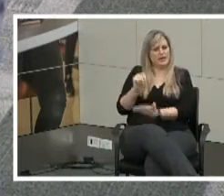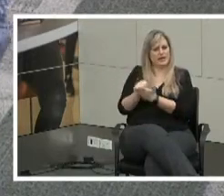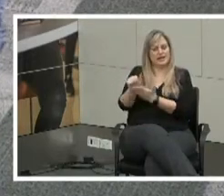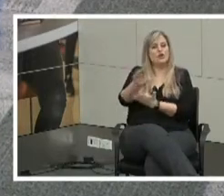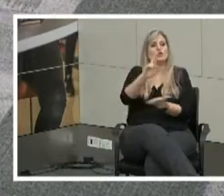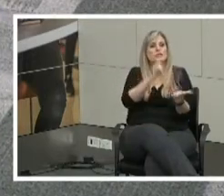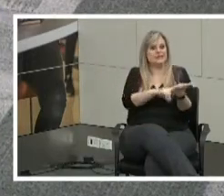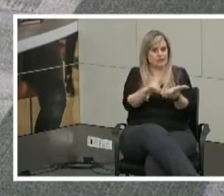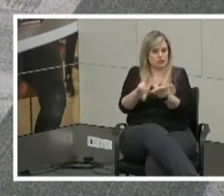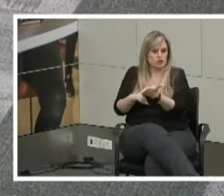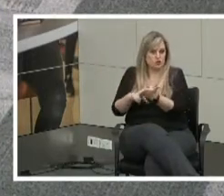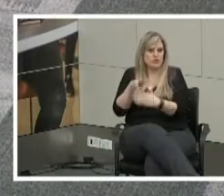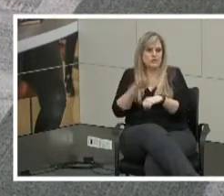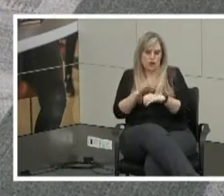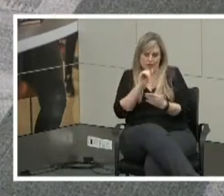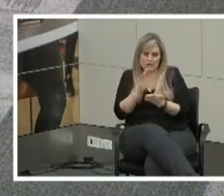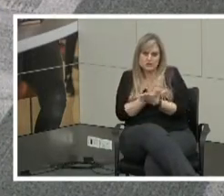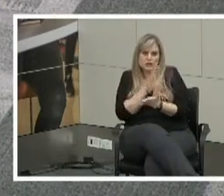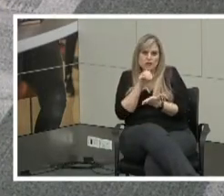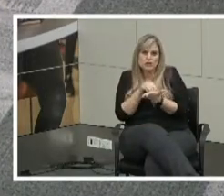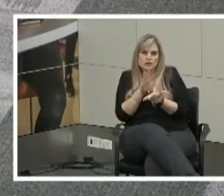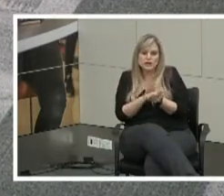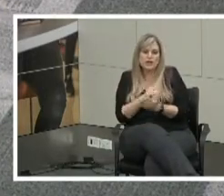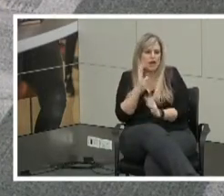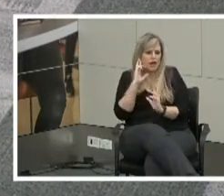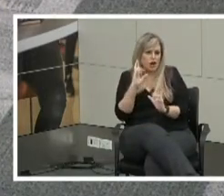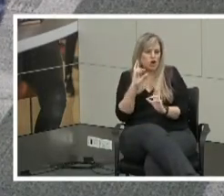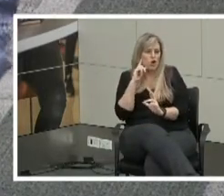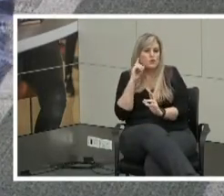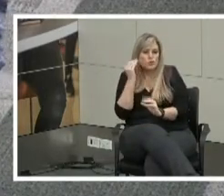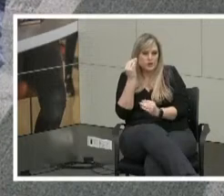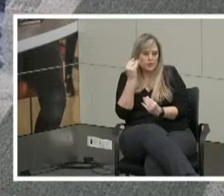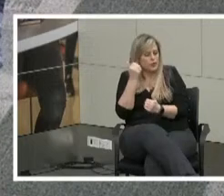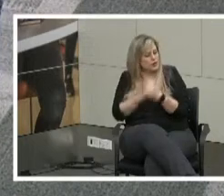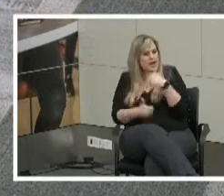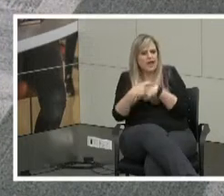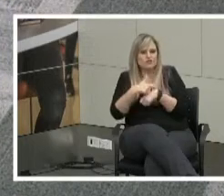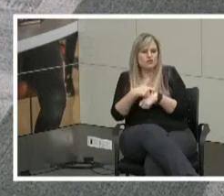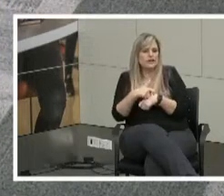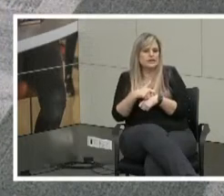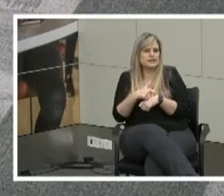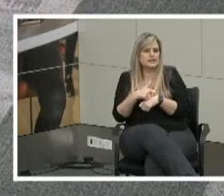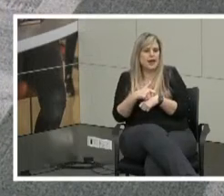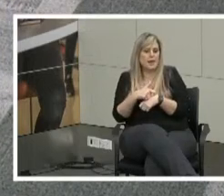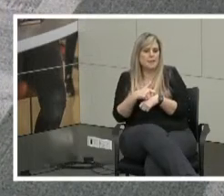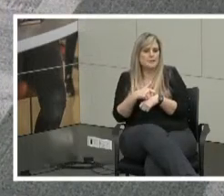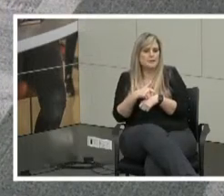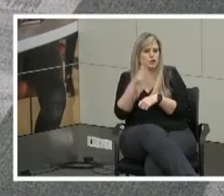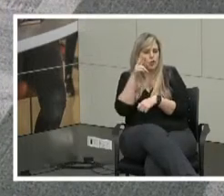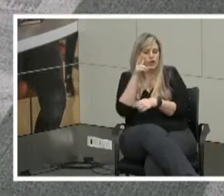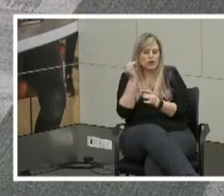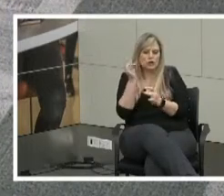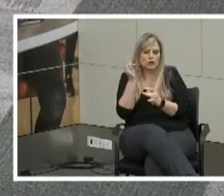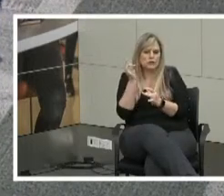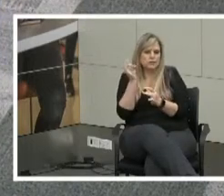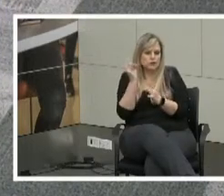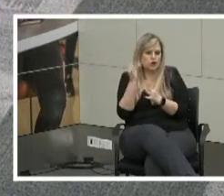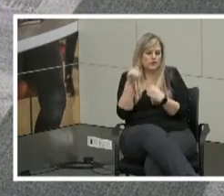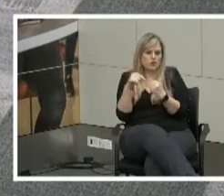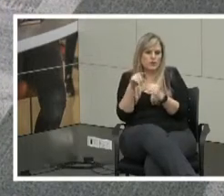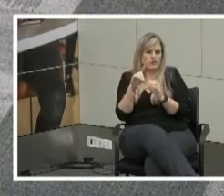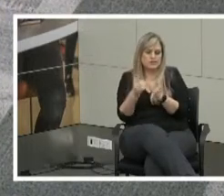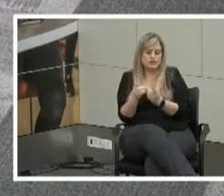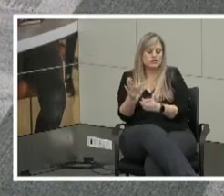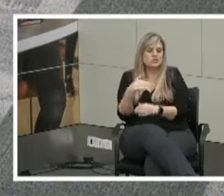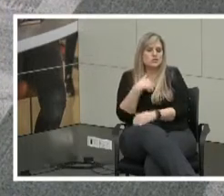on that document ma'am and I hope you think of that with every horror story that emerges from here it is fundamentally unacceptable that this board is complicit in Mr